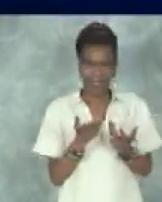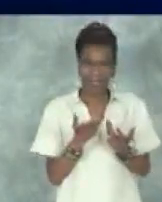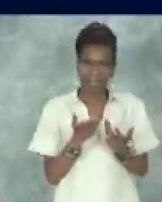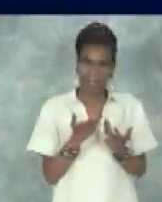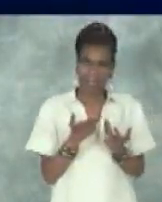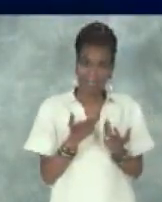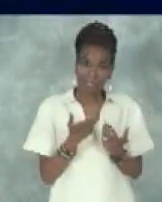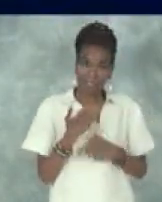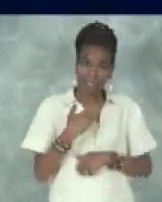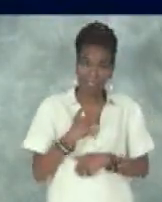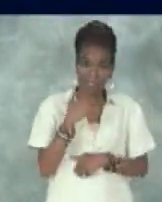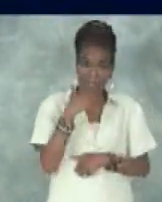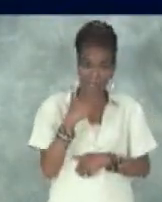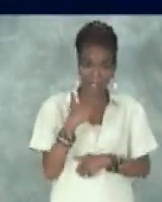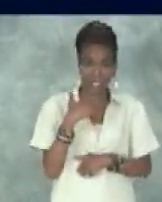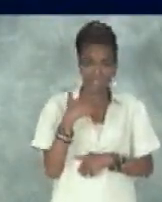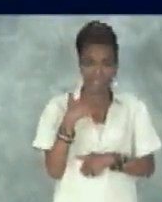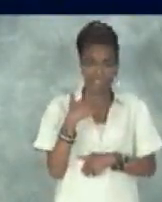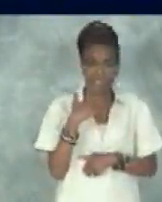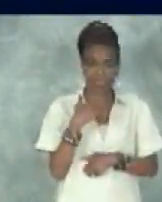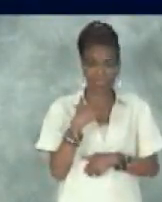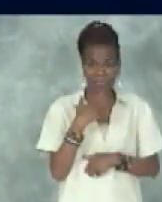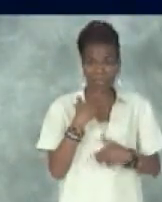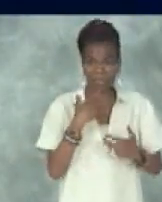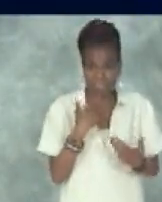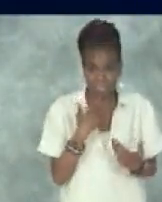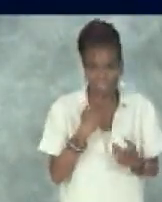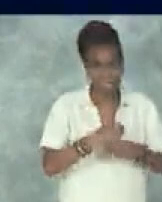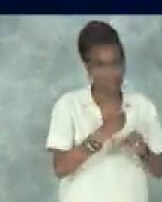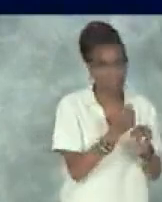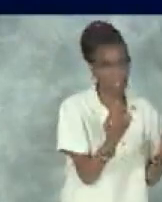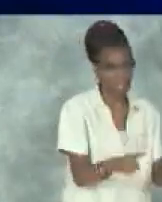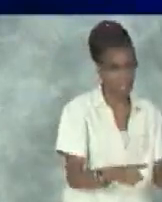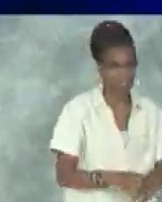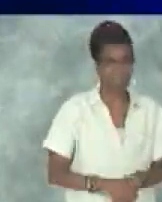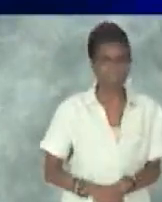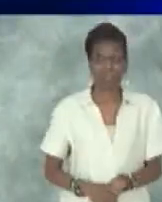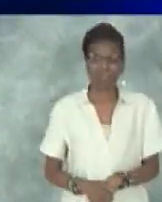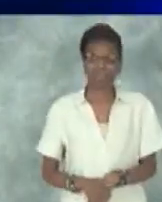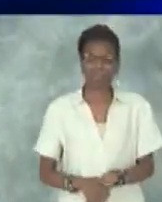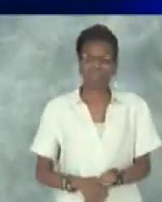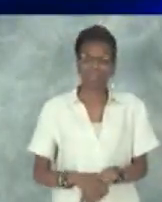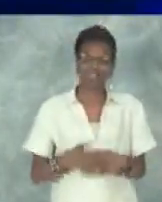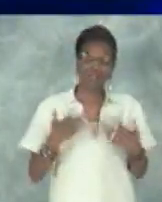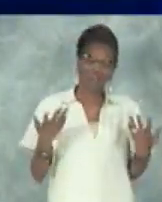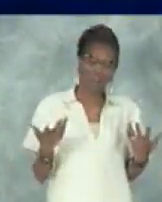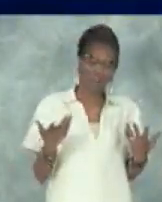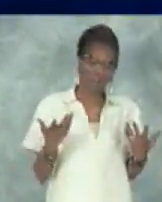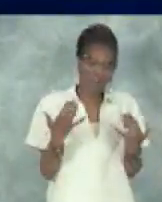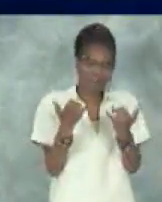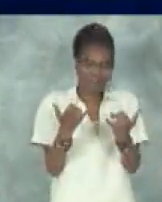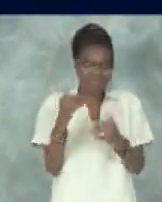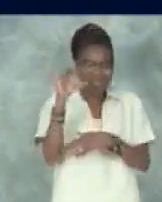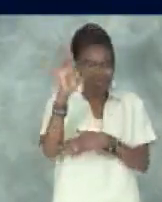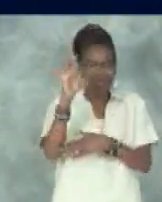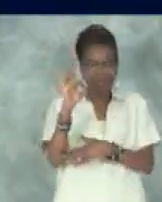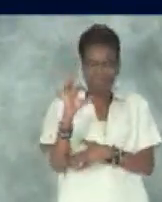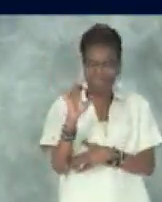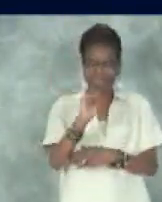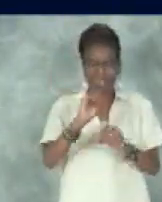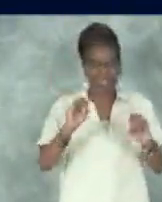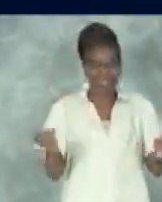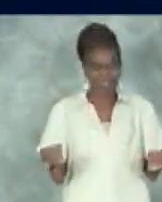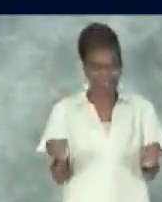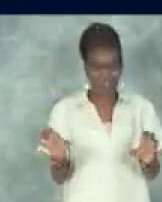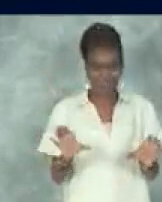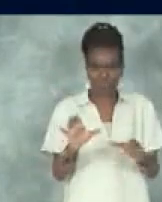just put it out there. And this sermon has nothing to do with trumpets and music, but it has to do